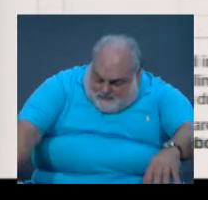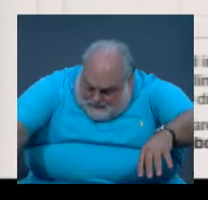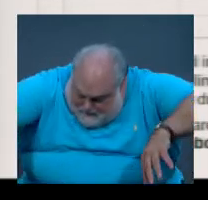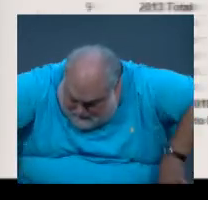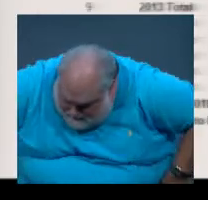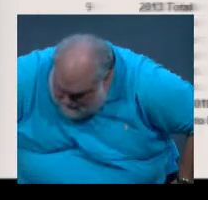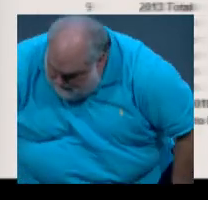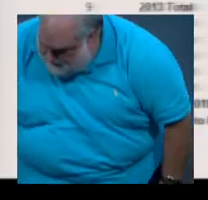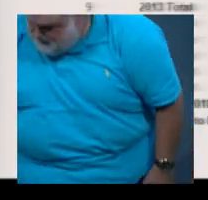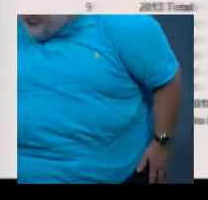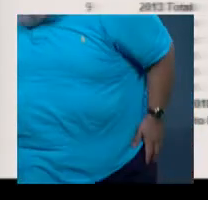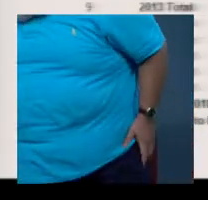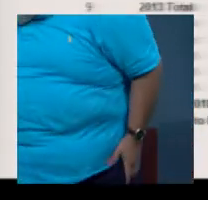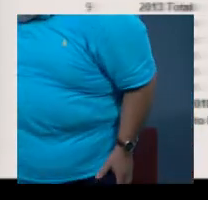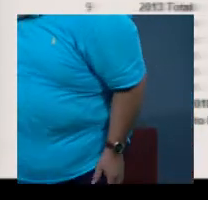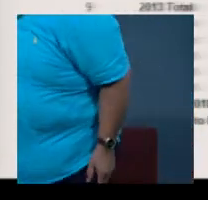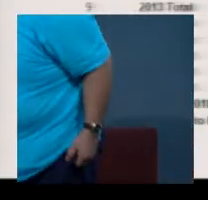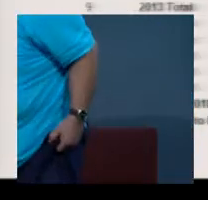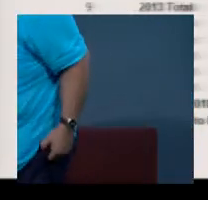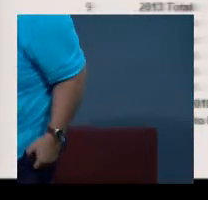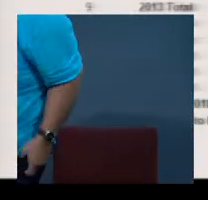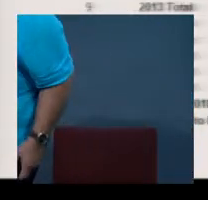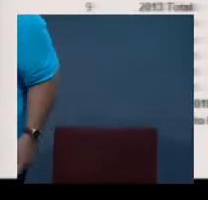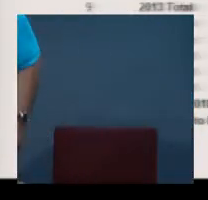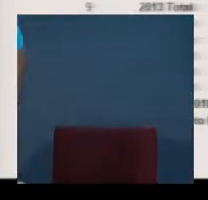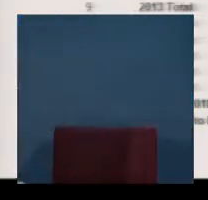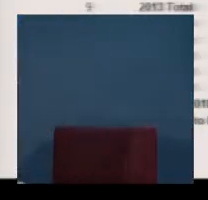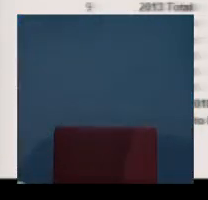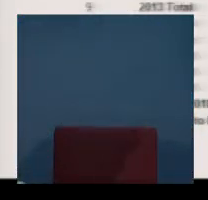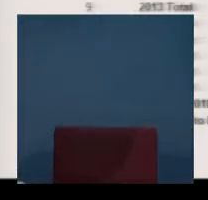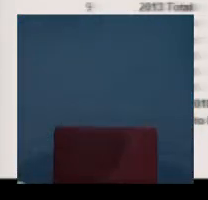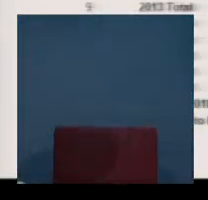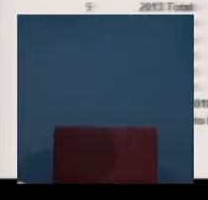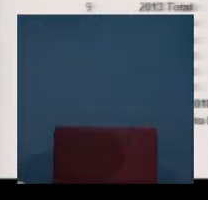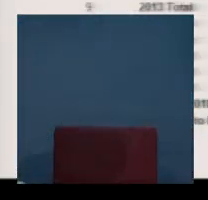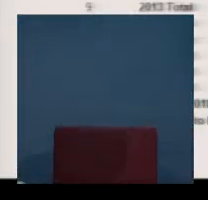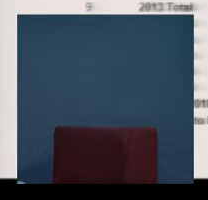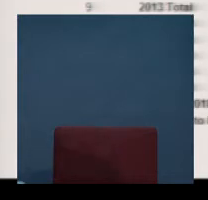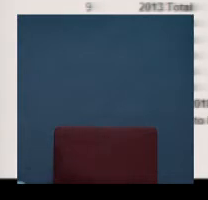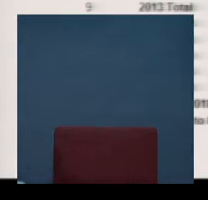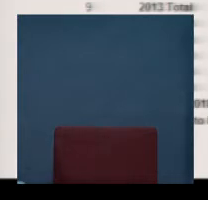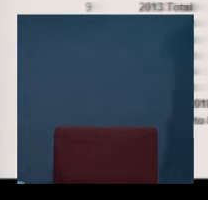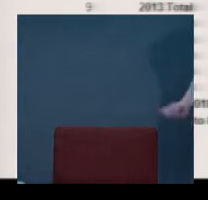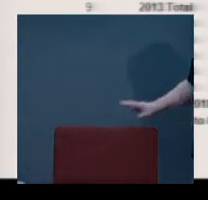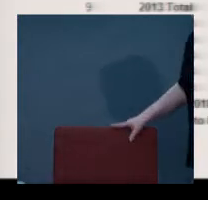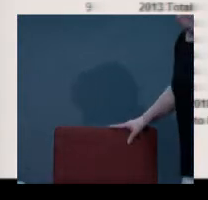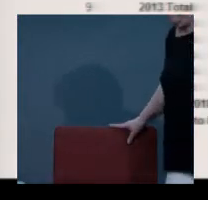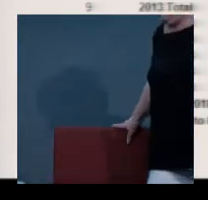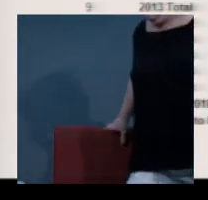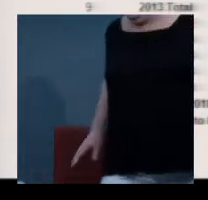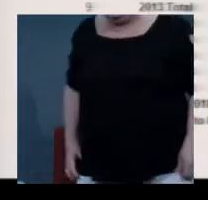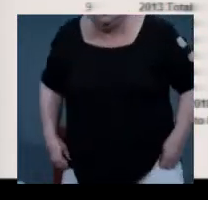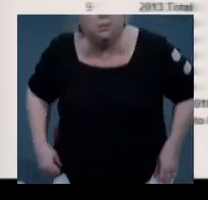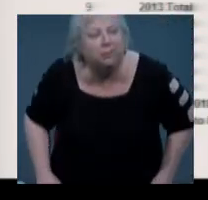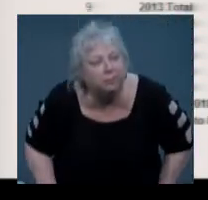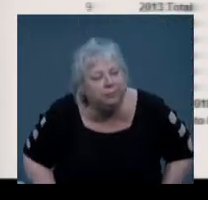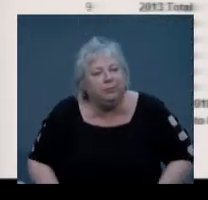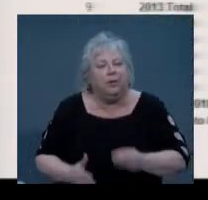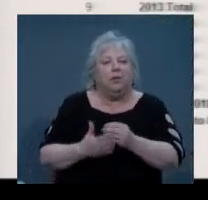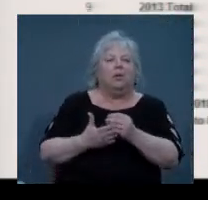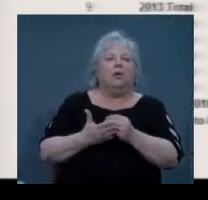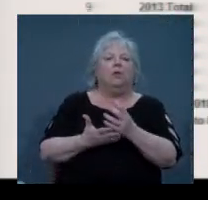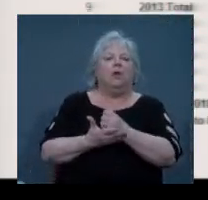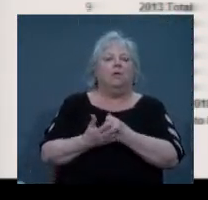On the next slide, we see the revenue that's been provided by the new sales tax. Again, that same on line 4, you see the